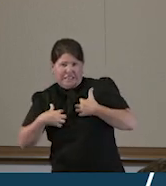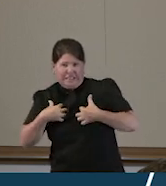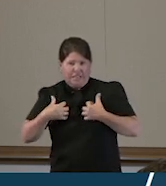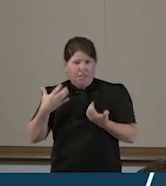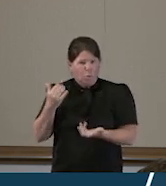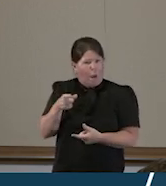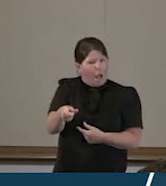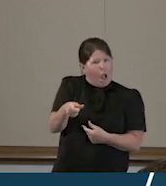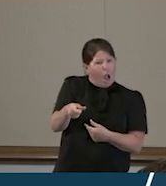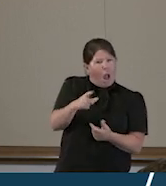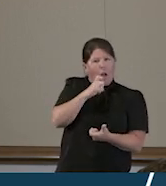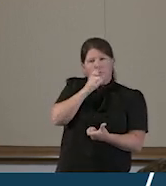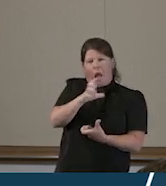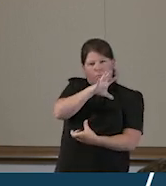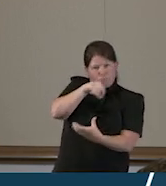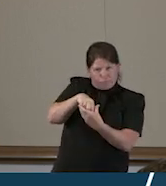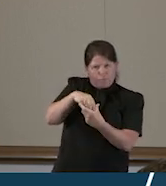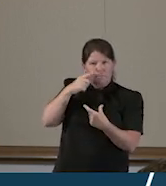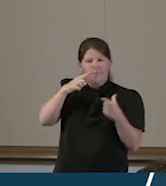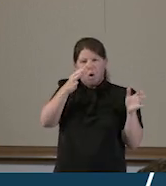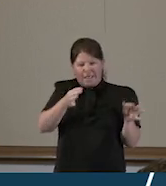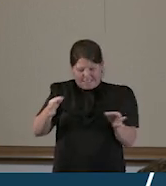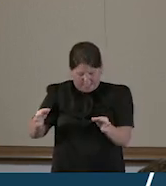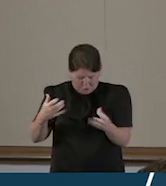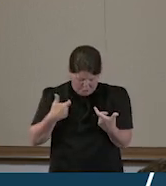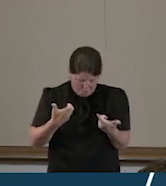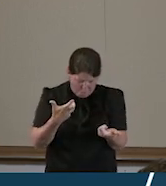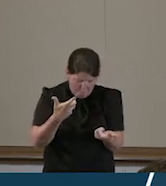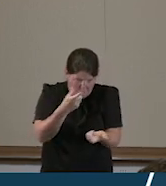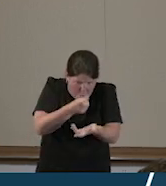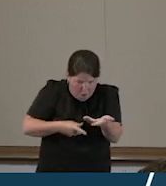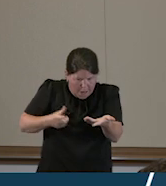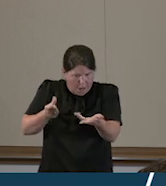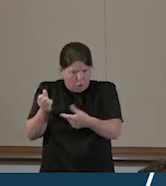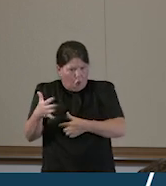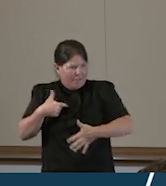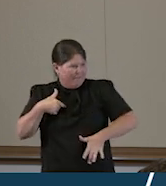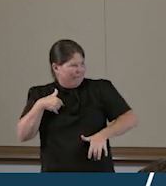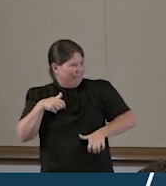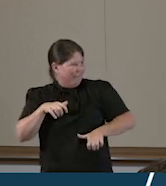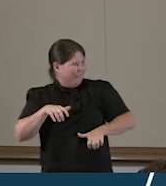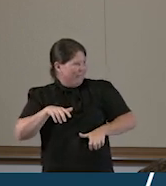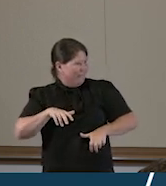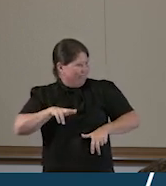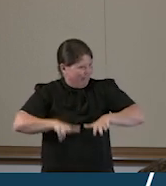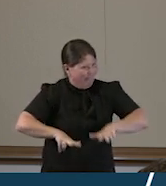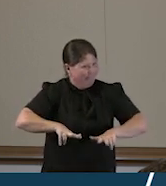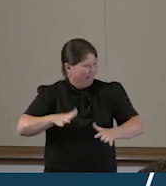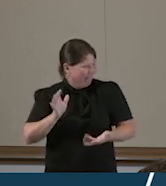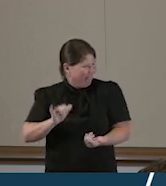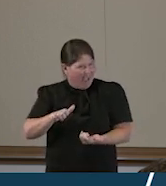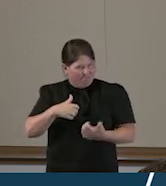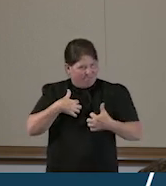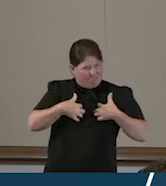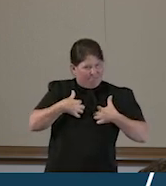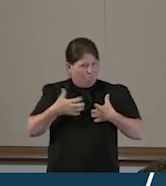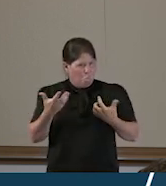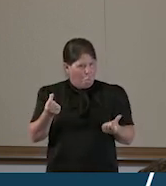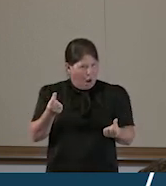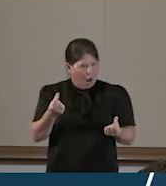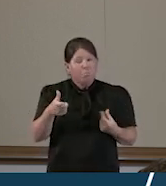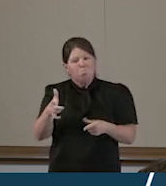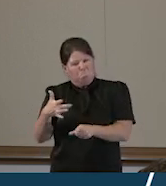haven't they been able to make these decisions? What's stopping them, right? And then we kind of go from there. And oftentimes they will open